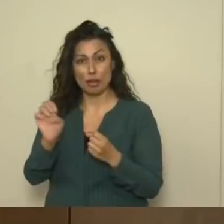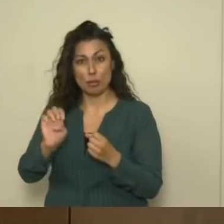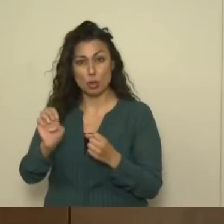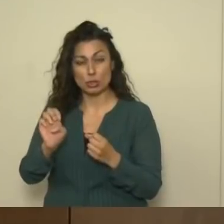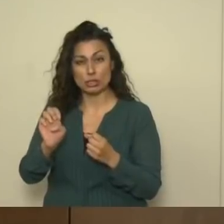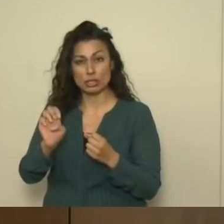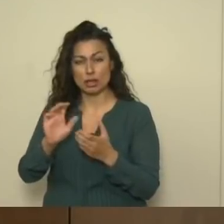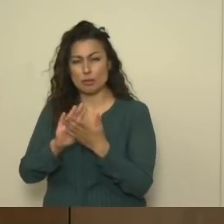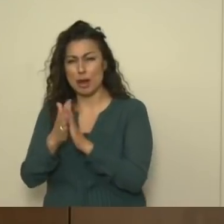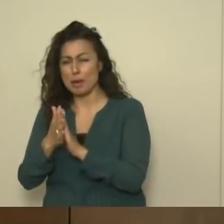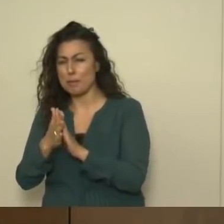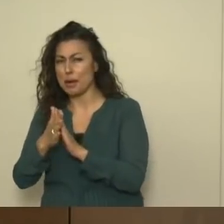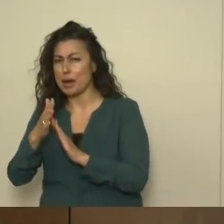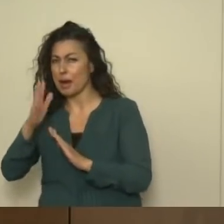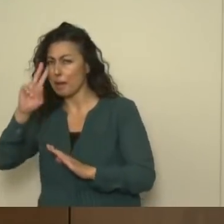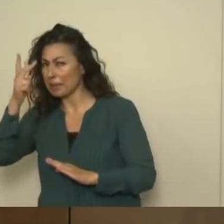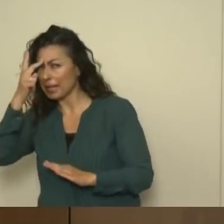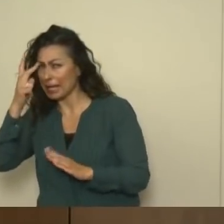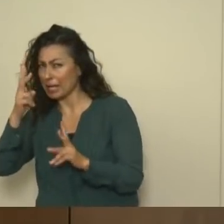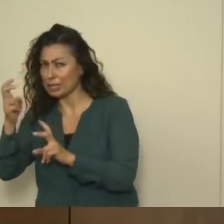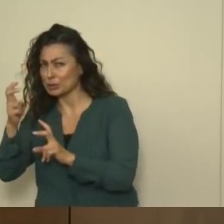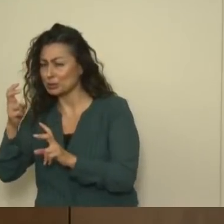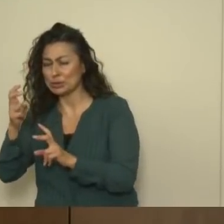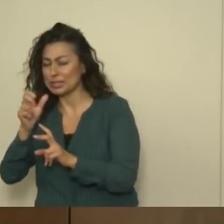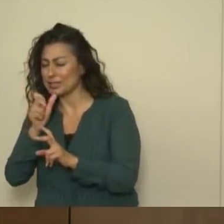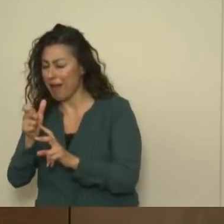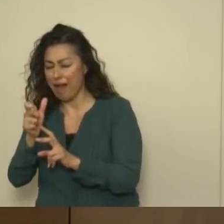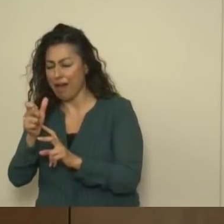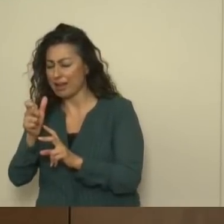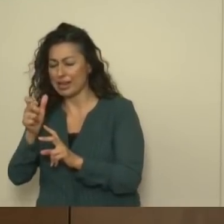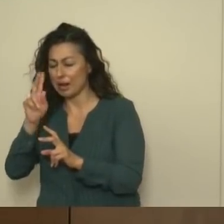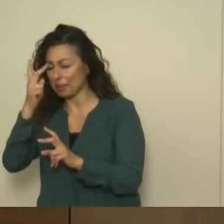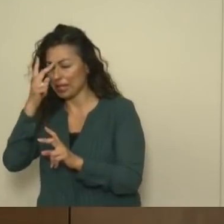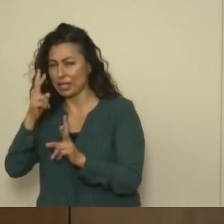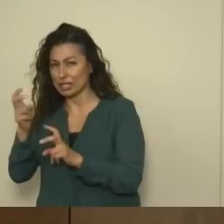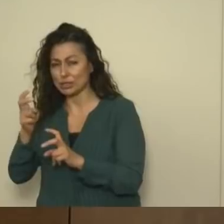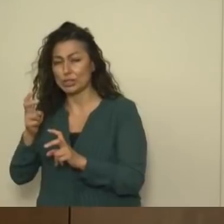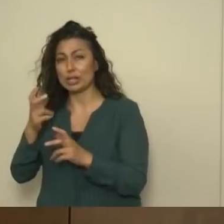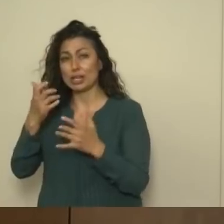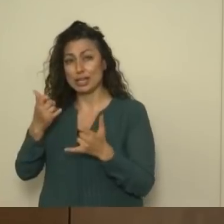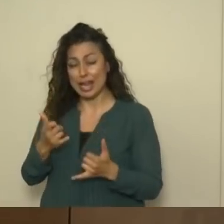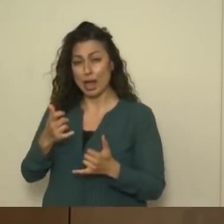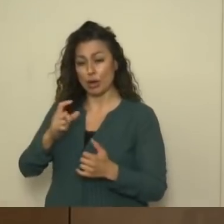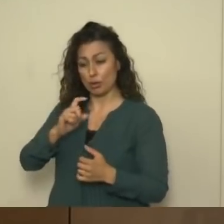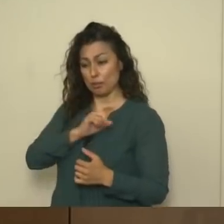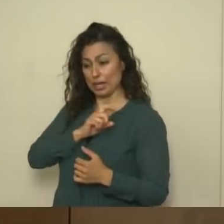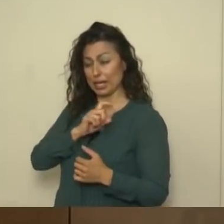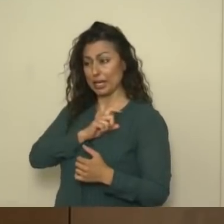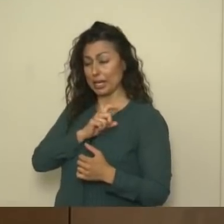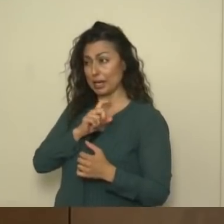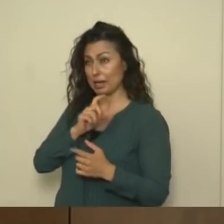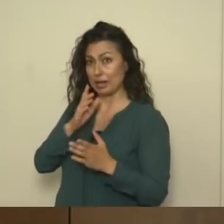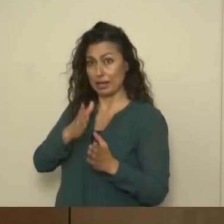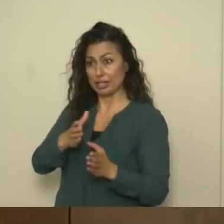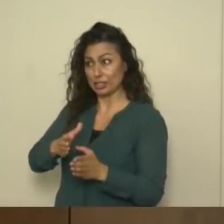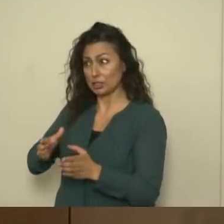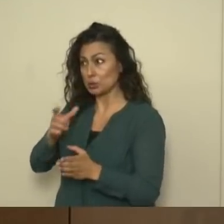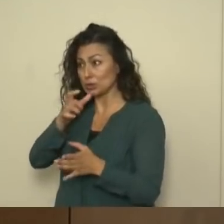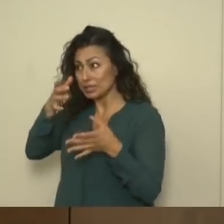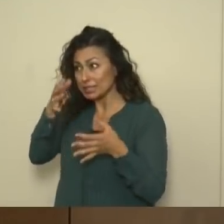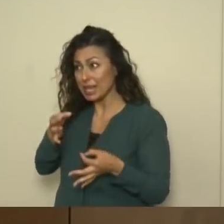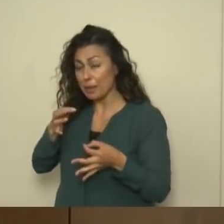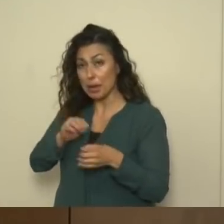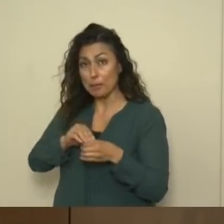not a political issue. And as a result, you've got local law enforcement entities who were deciding that